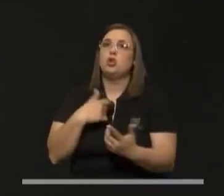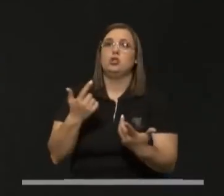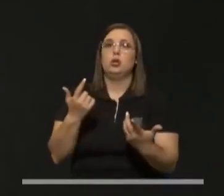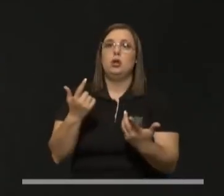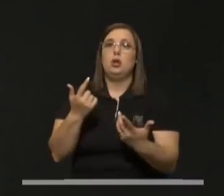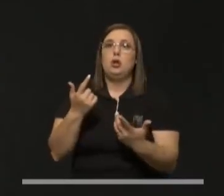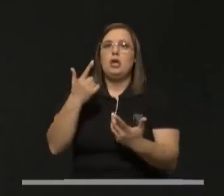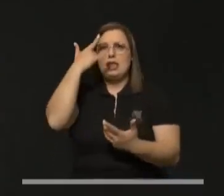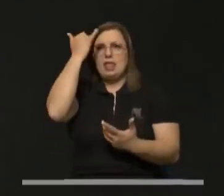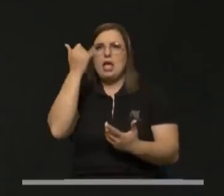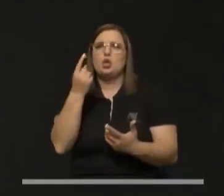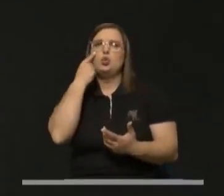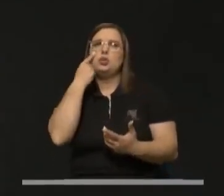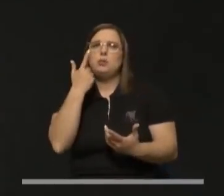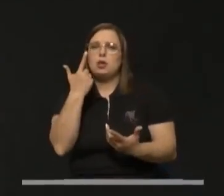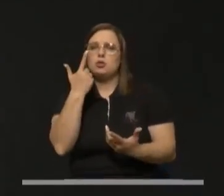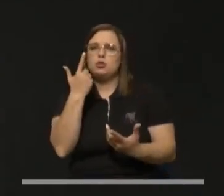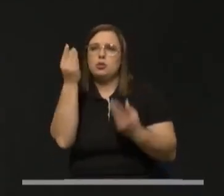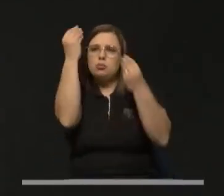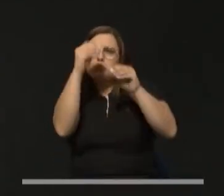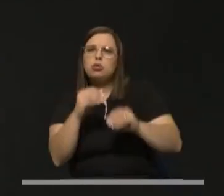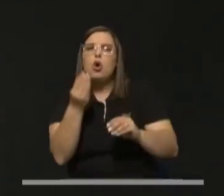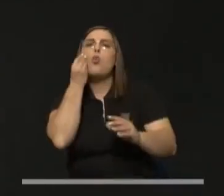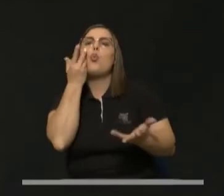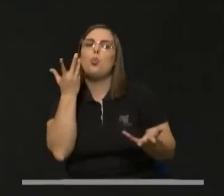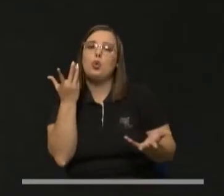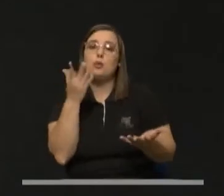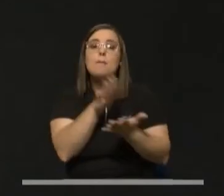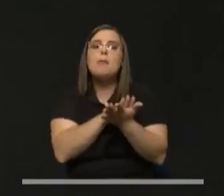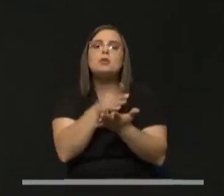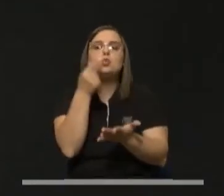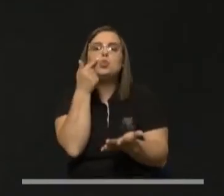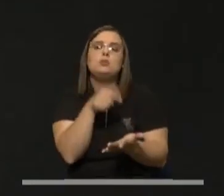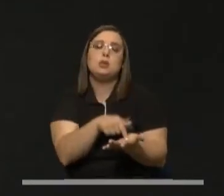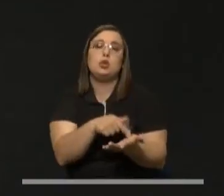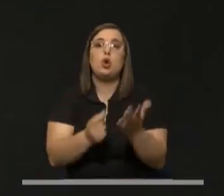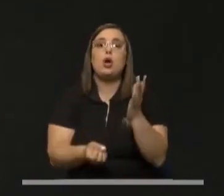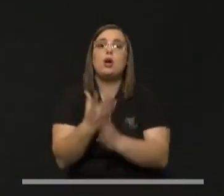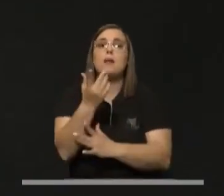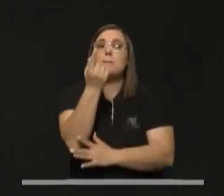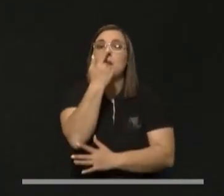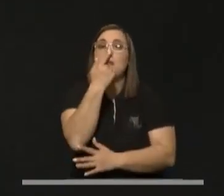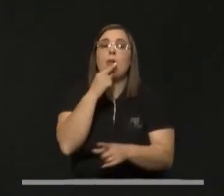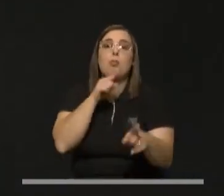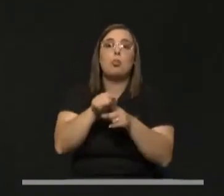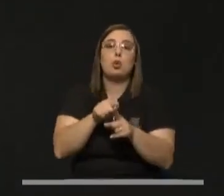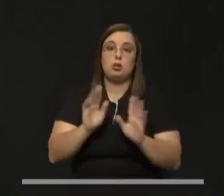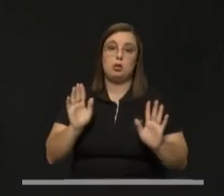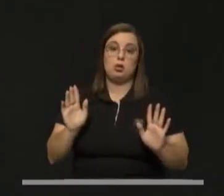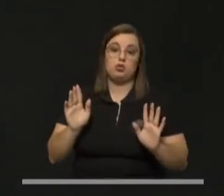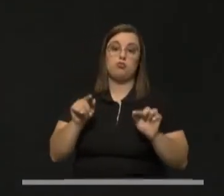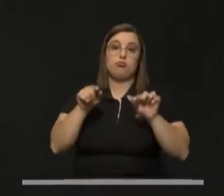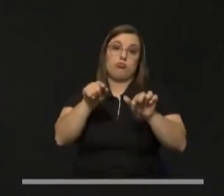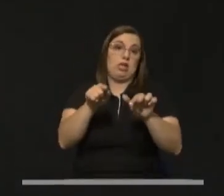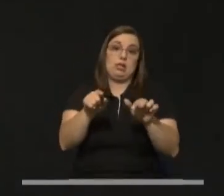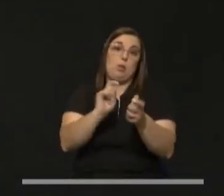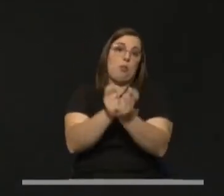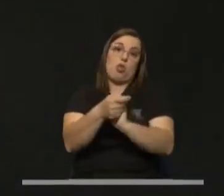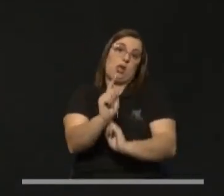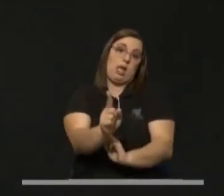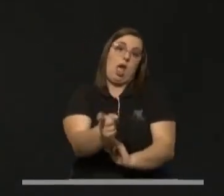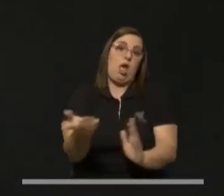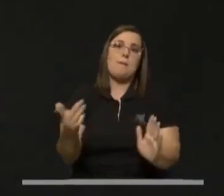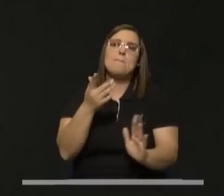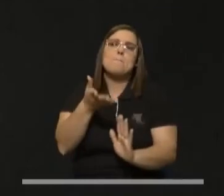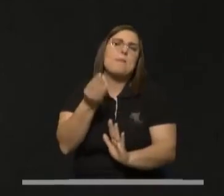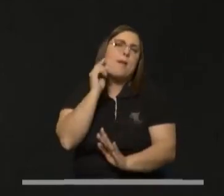of how we formulate knowledge, and based on this knowledge, how we create political preferences. This is